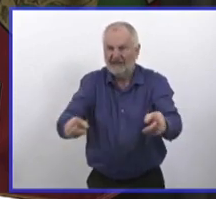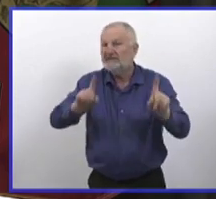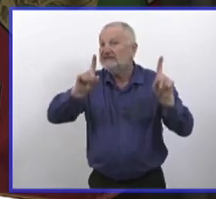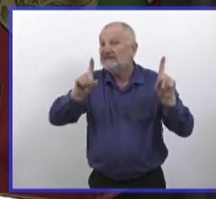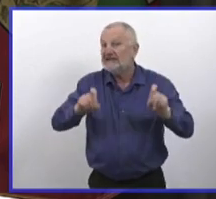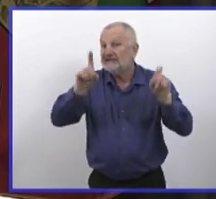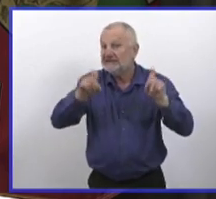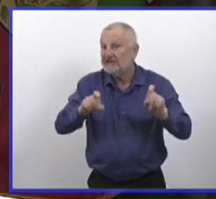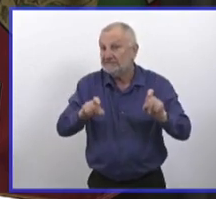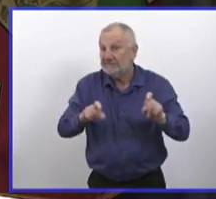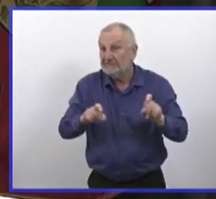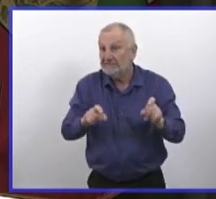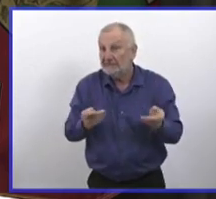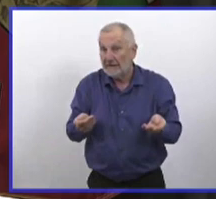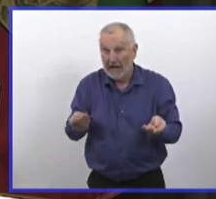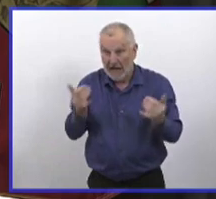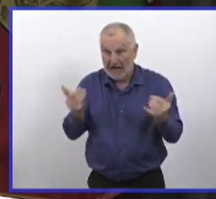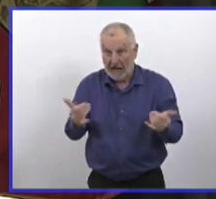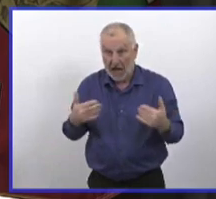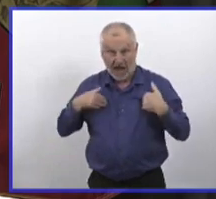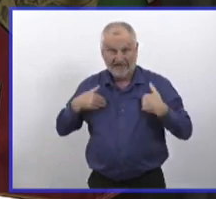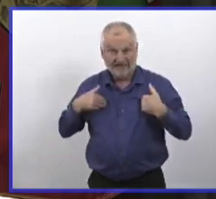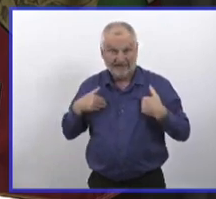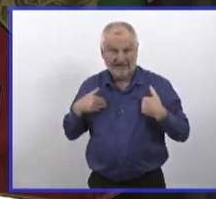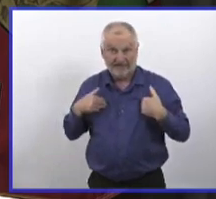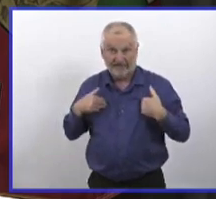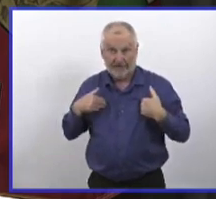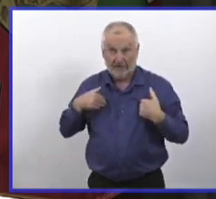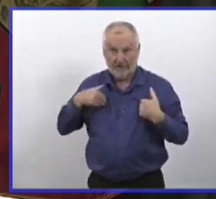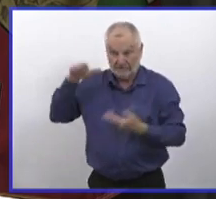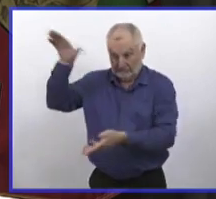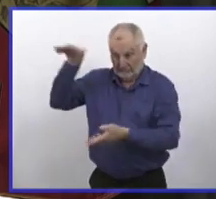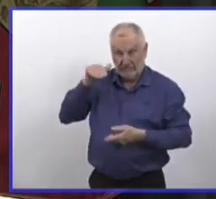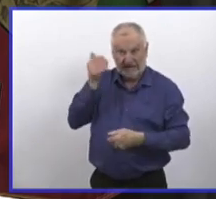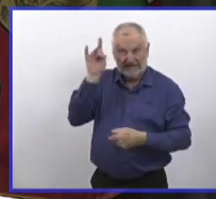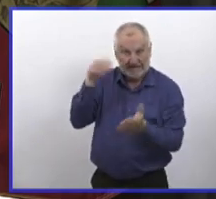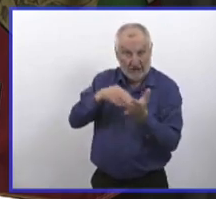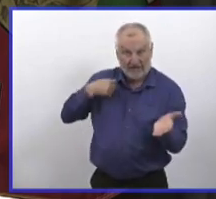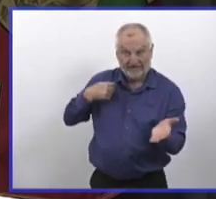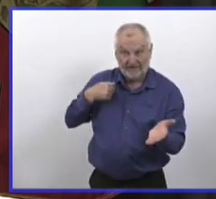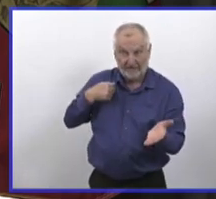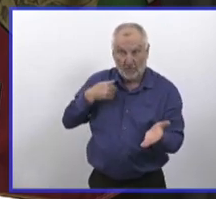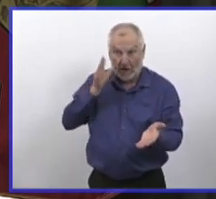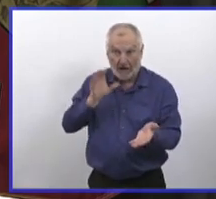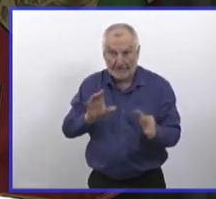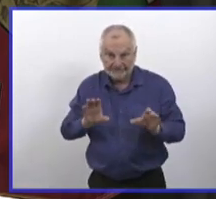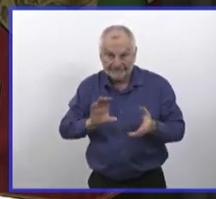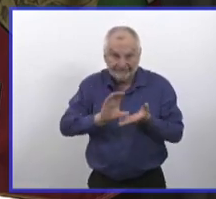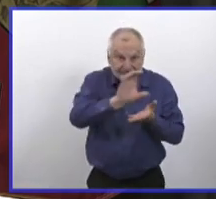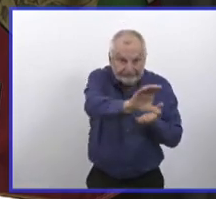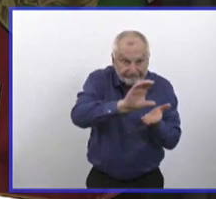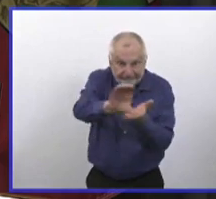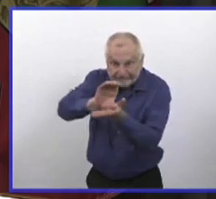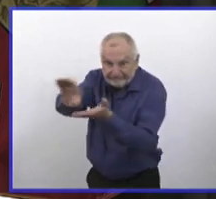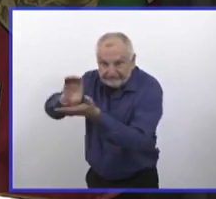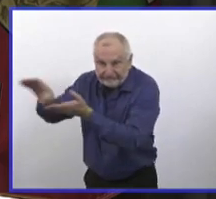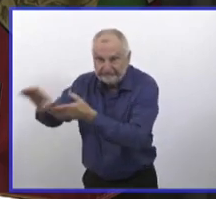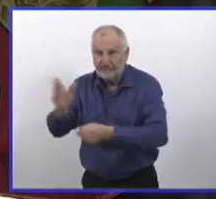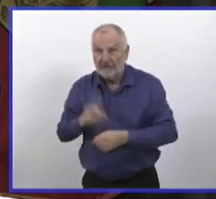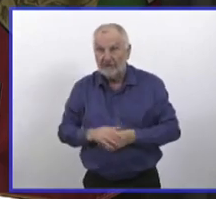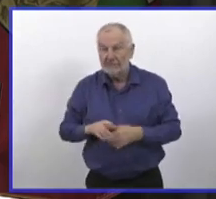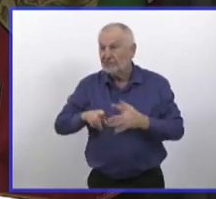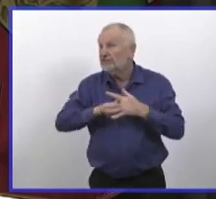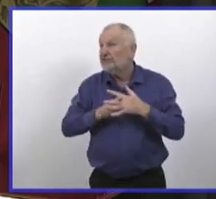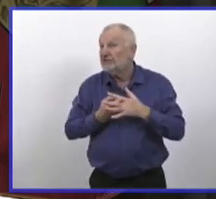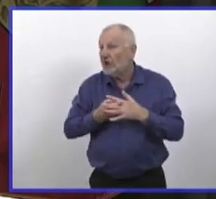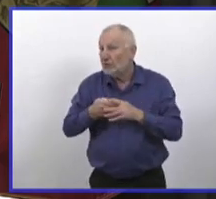to clinics and pharmacists so that they can begin giving the vaccine as soon as possible. It's important to note that not all pharmacists and